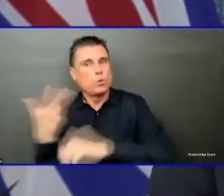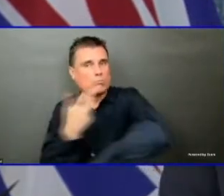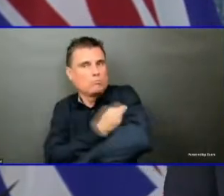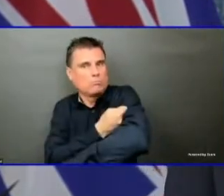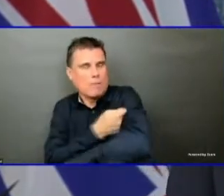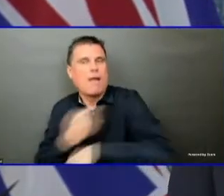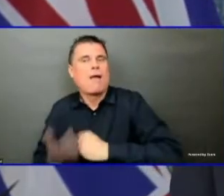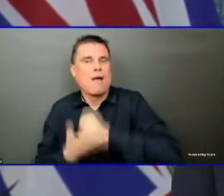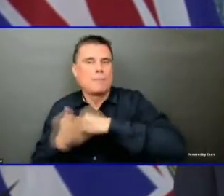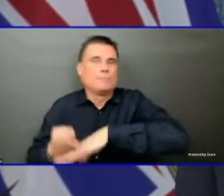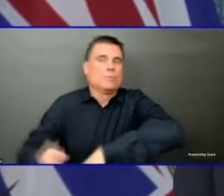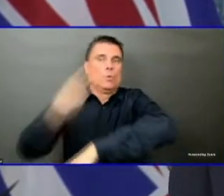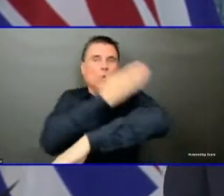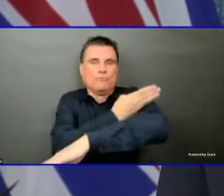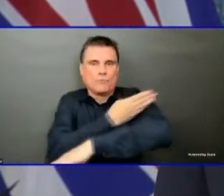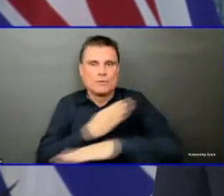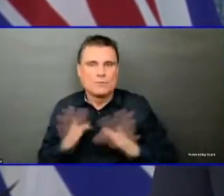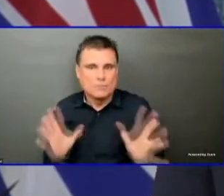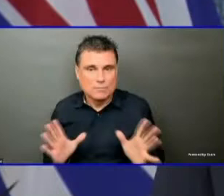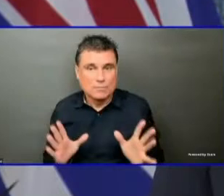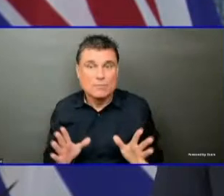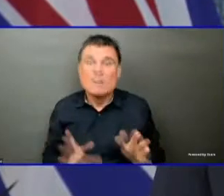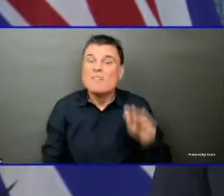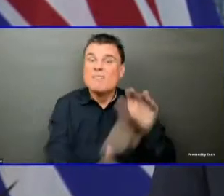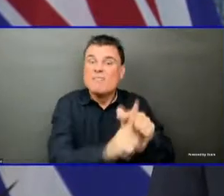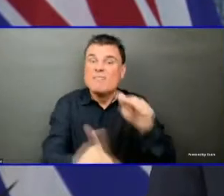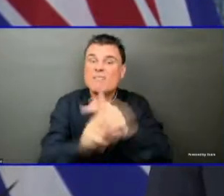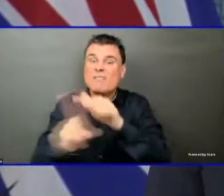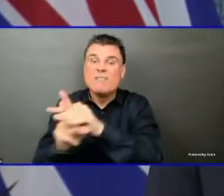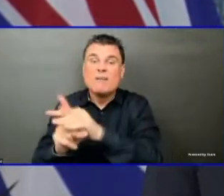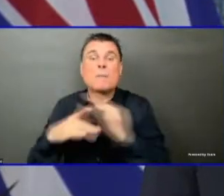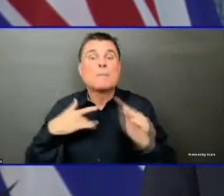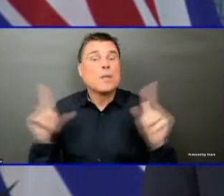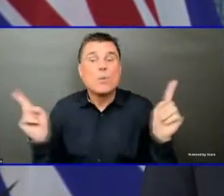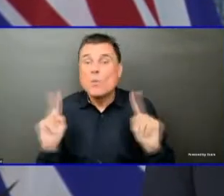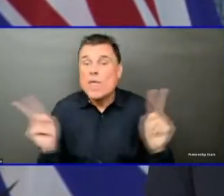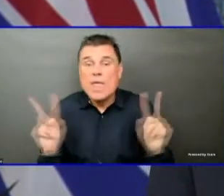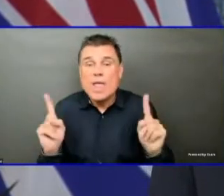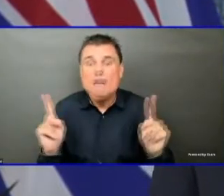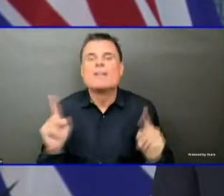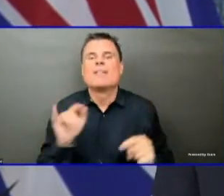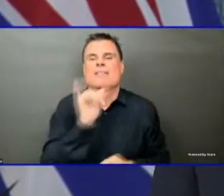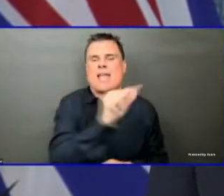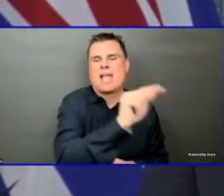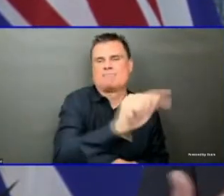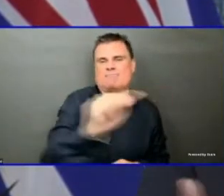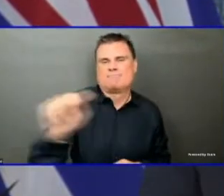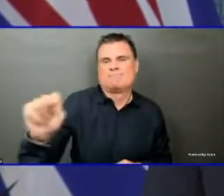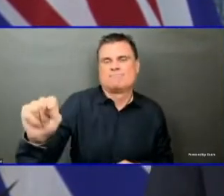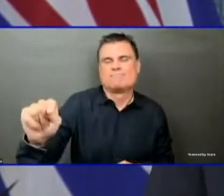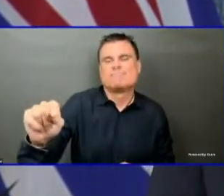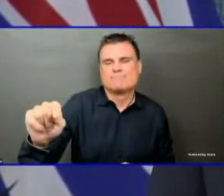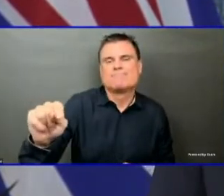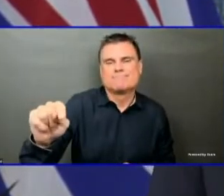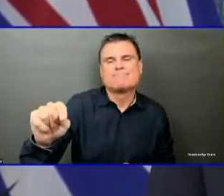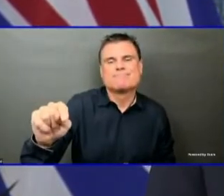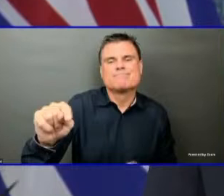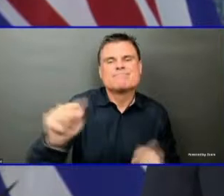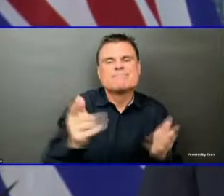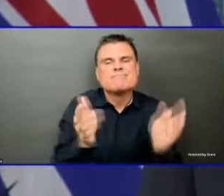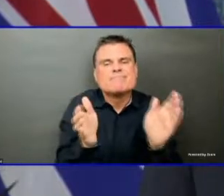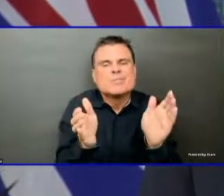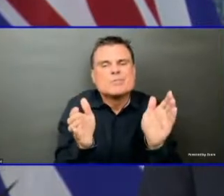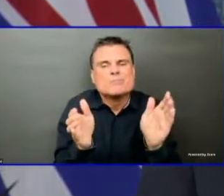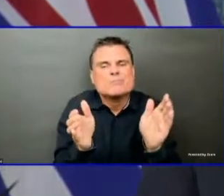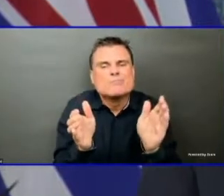that have occurred in the last 2 weeks have been smaller outbreaks, not the kind of outbreaks that we